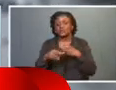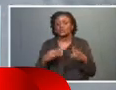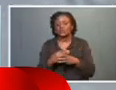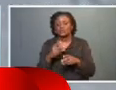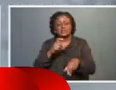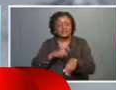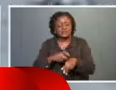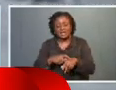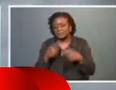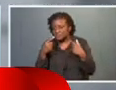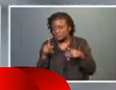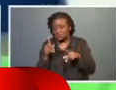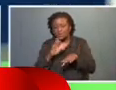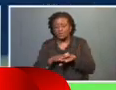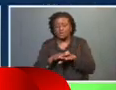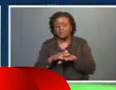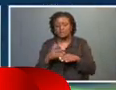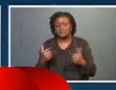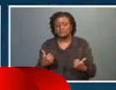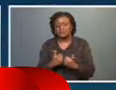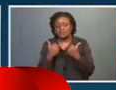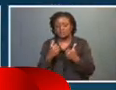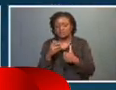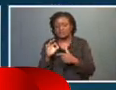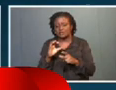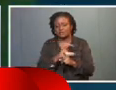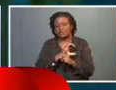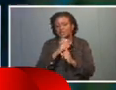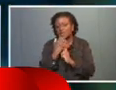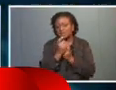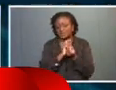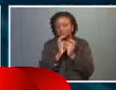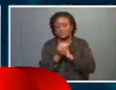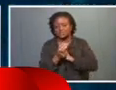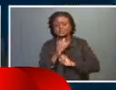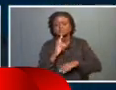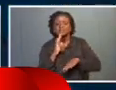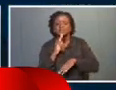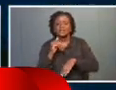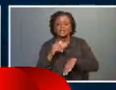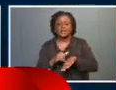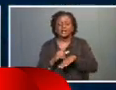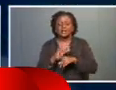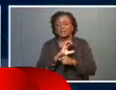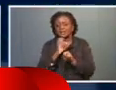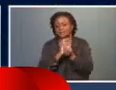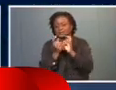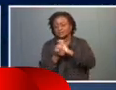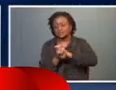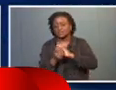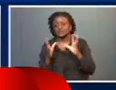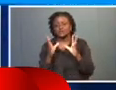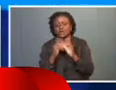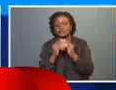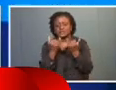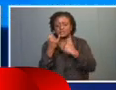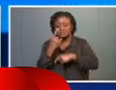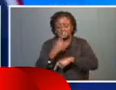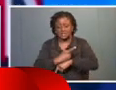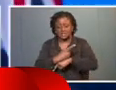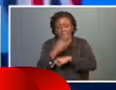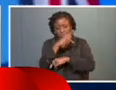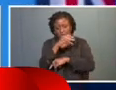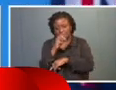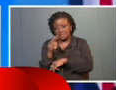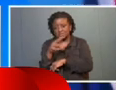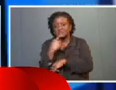time is running out on the issue of climate change. Addressing the COP26 Climate Change Conference in Scotland today, the Prime